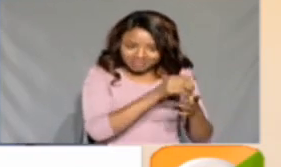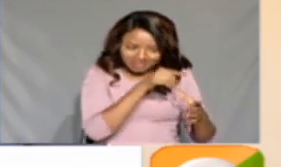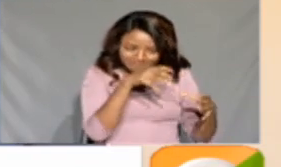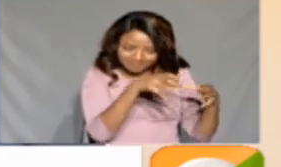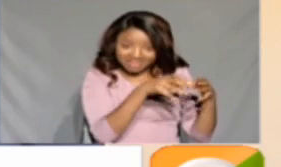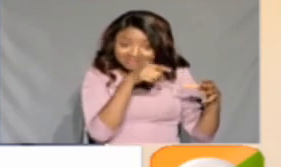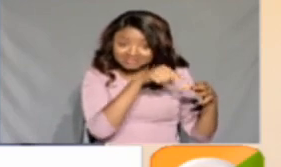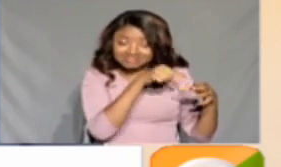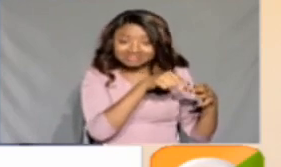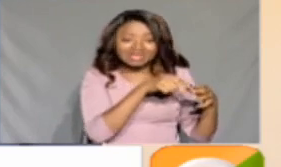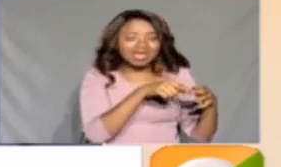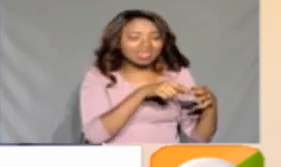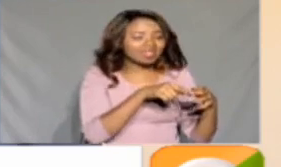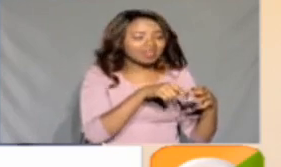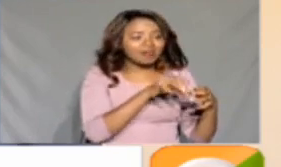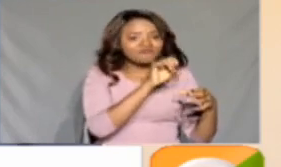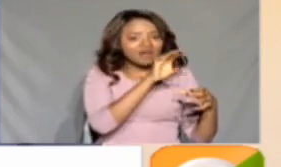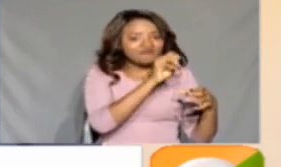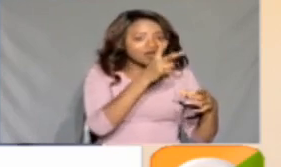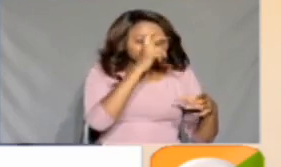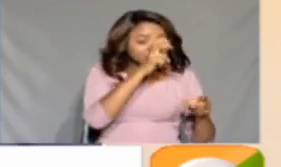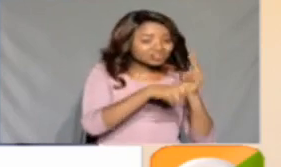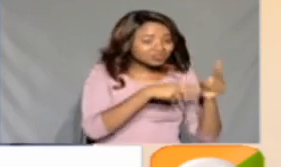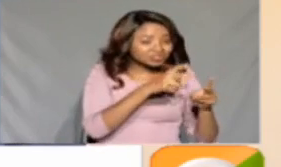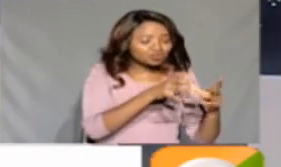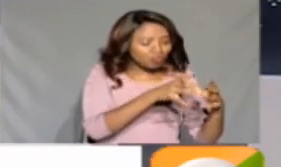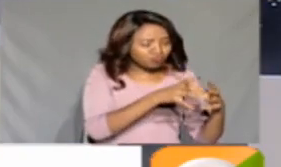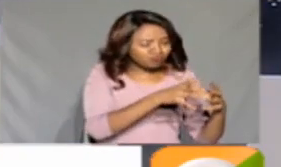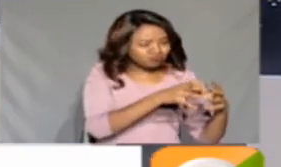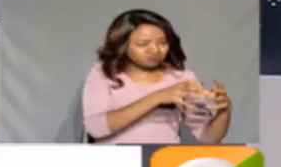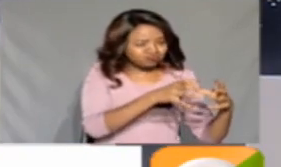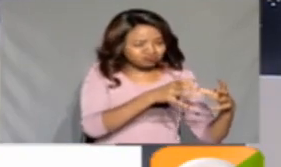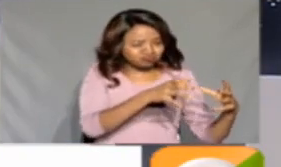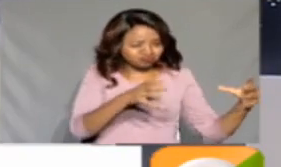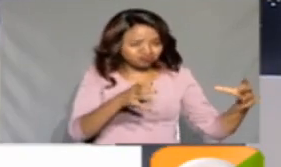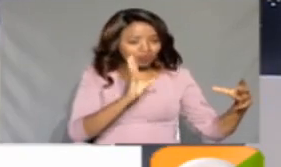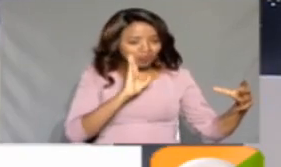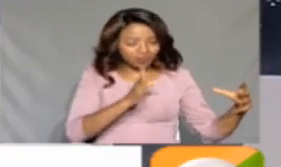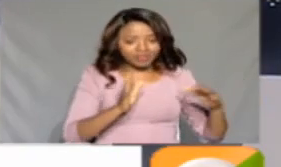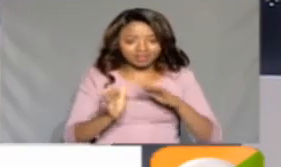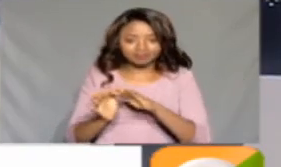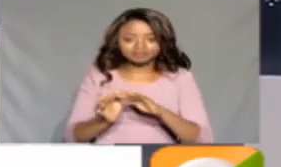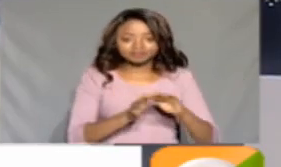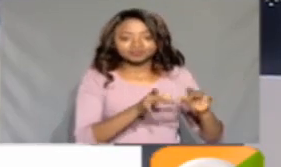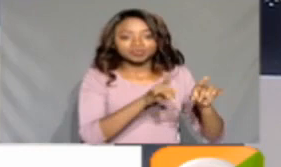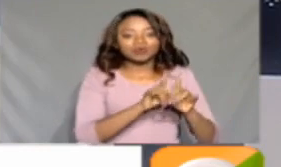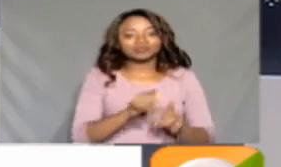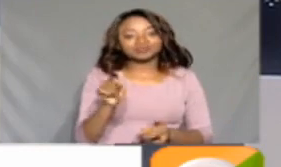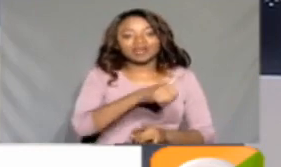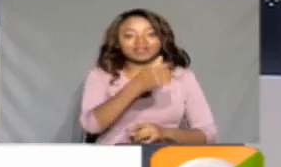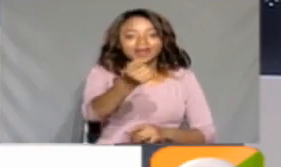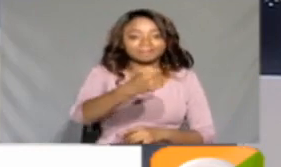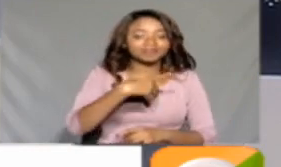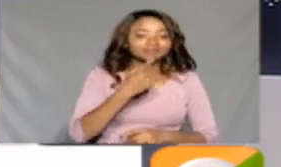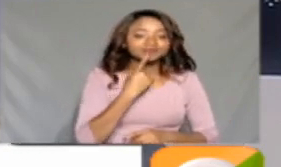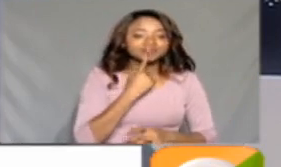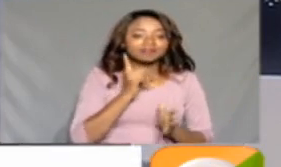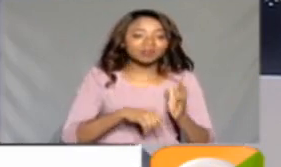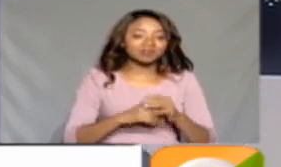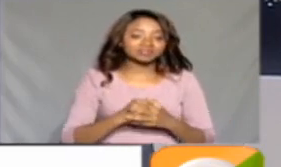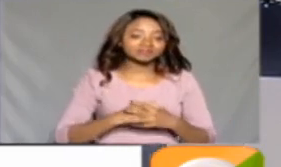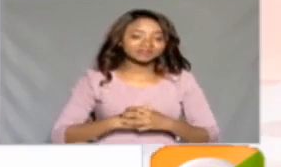in 2017. There's another one on Twitter from Kipchumba Murkomen, who says, the